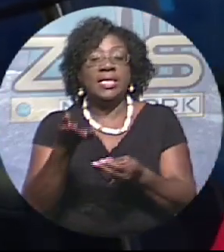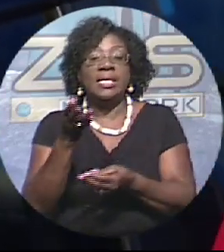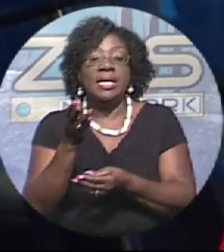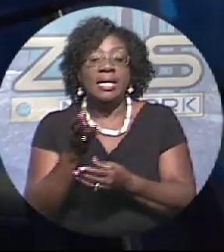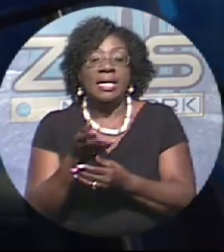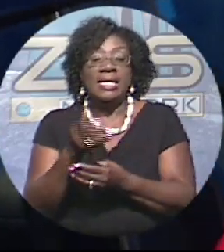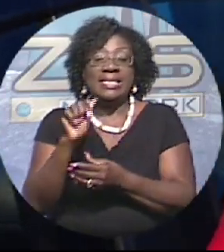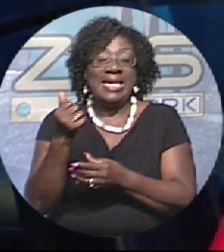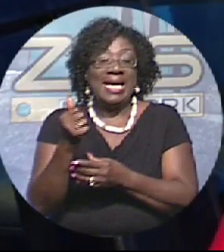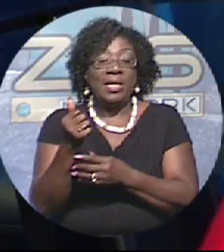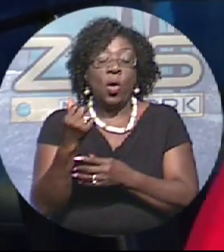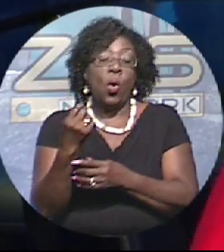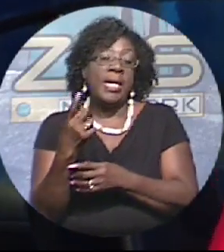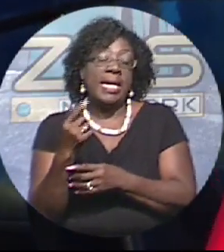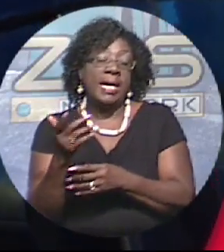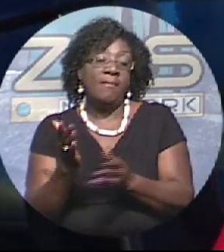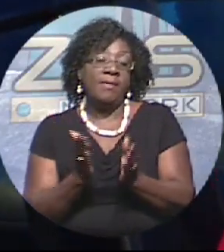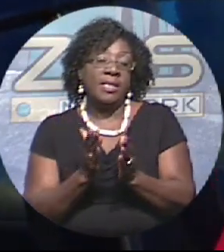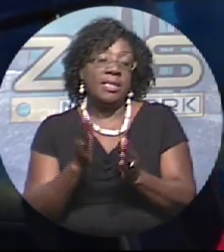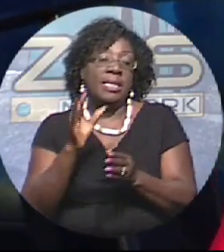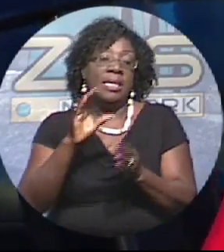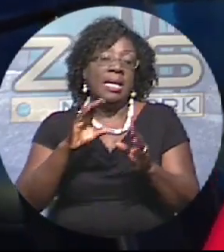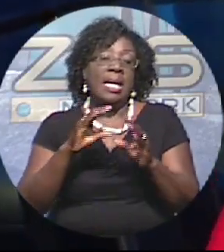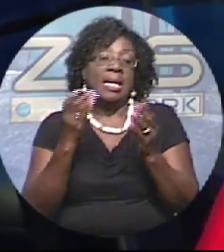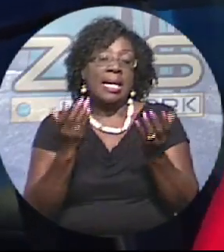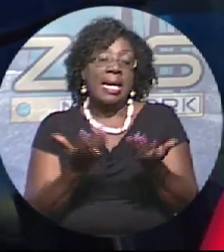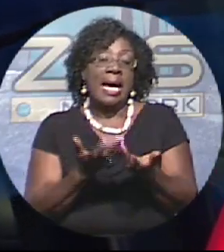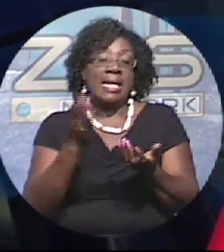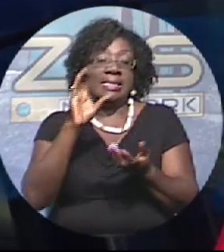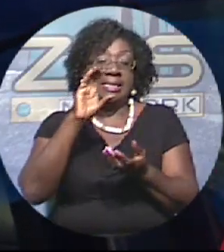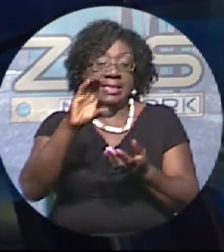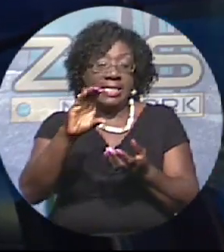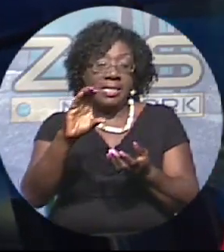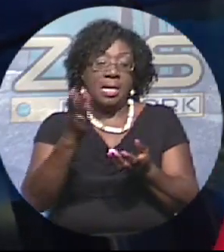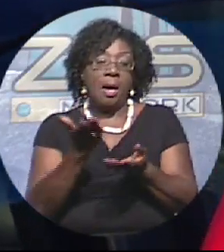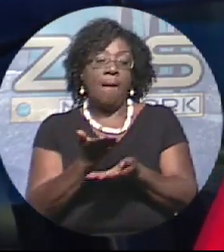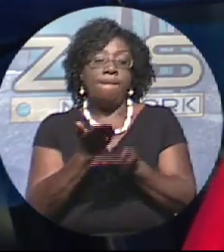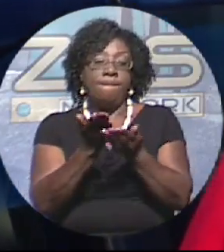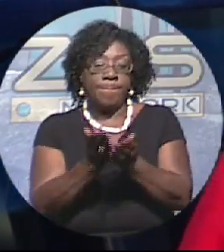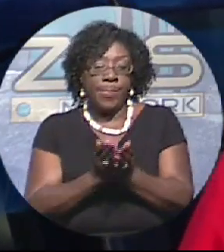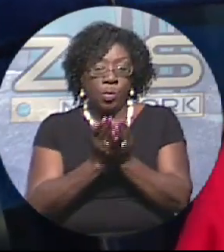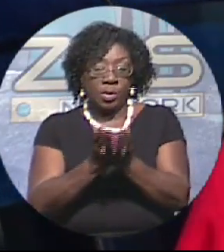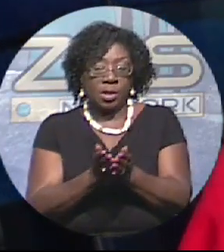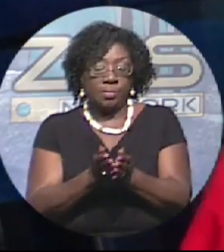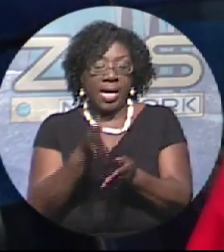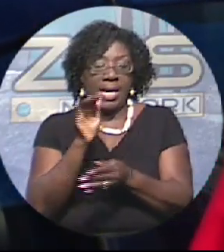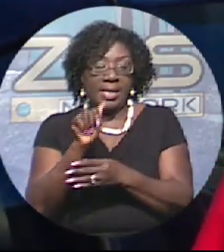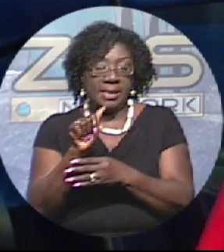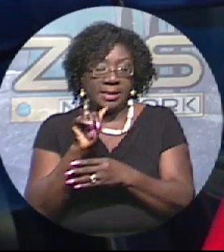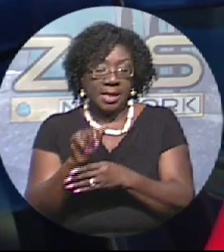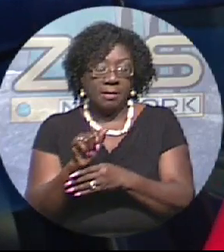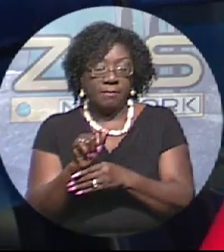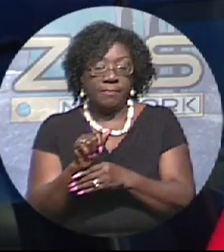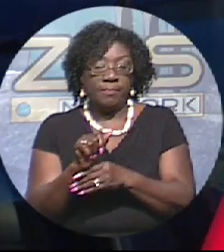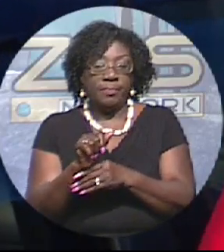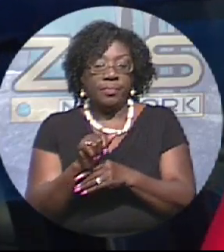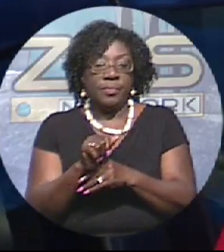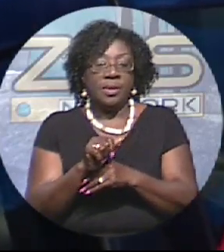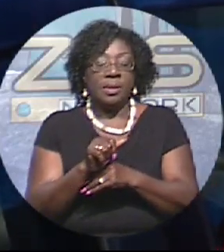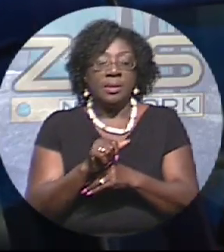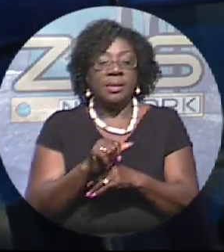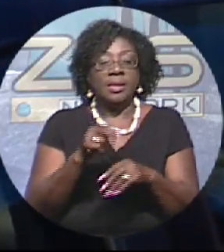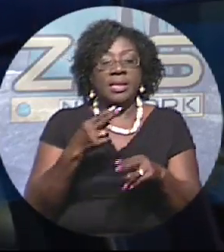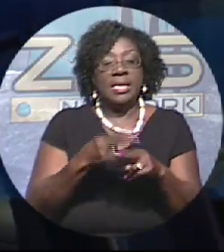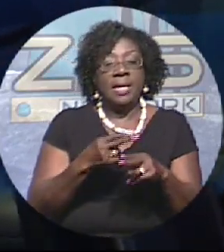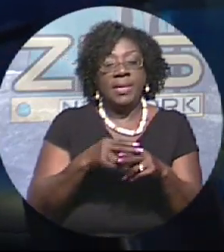course. Keep your eye on him. Fugitive, boats out of Barataria. And the Termite, which